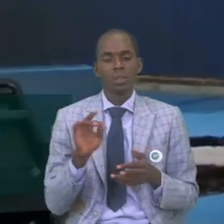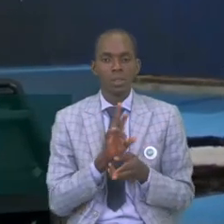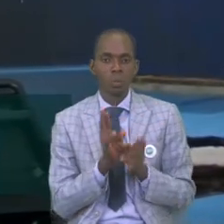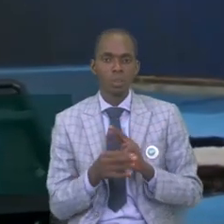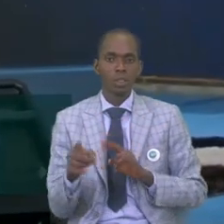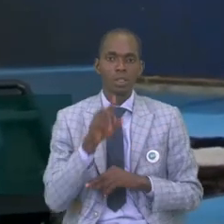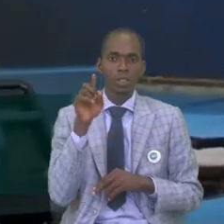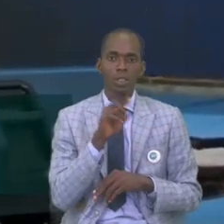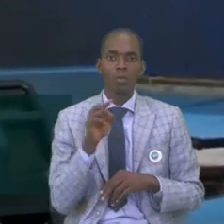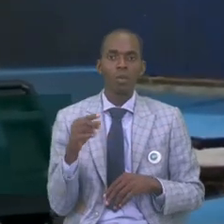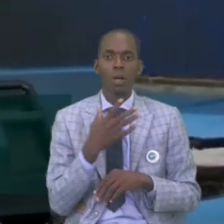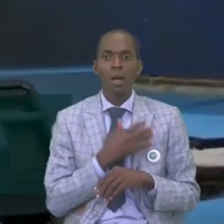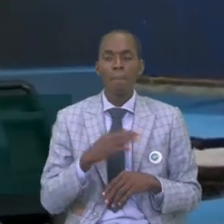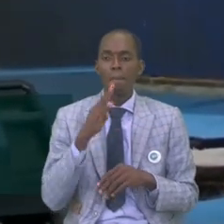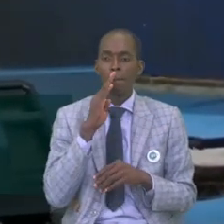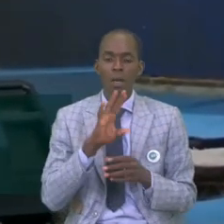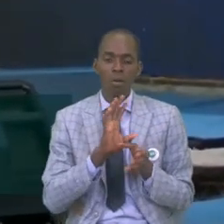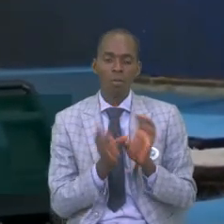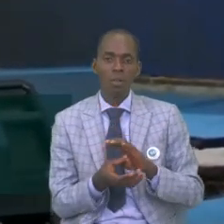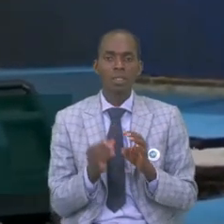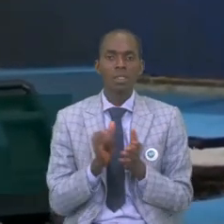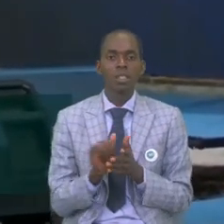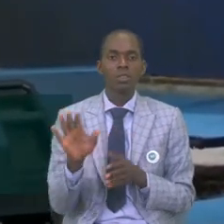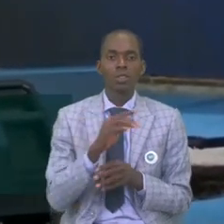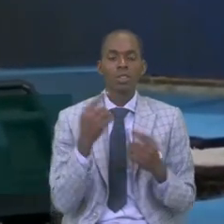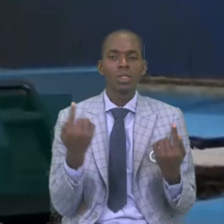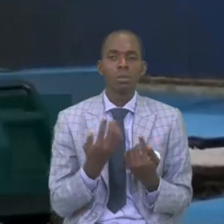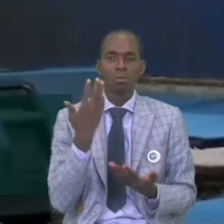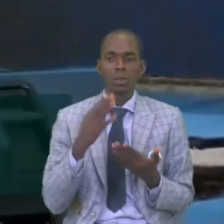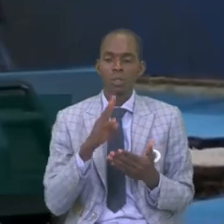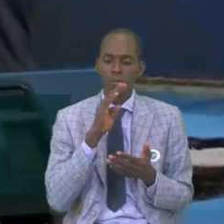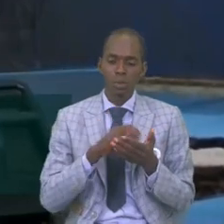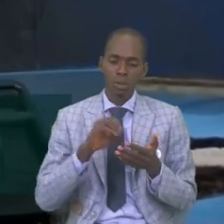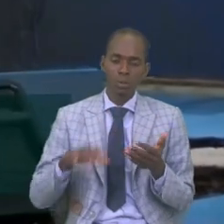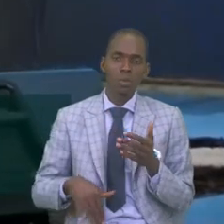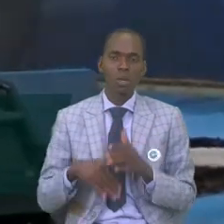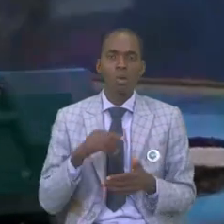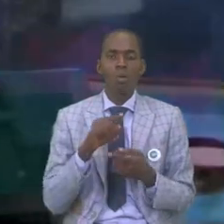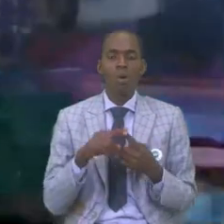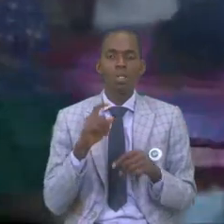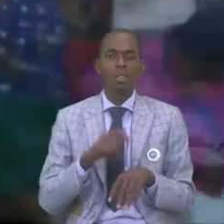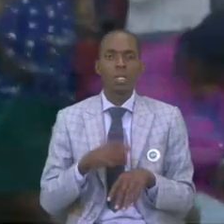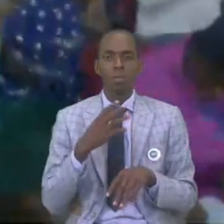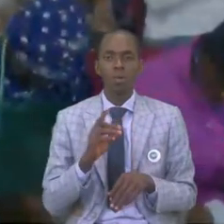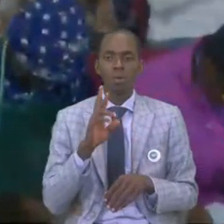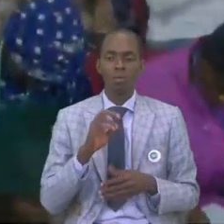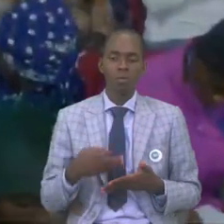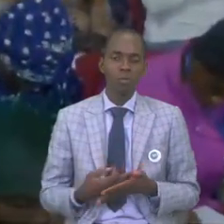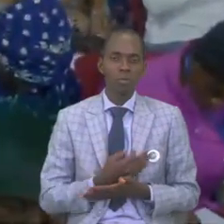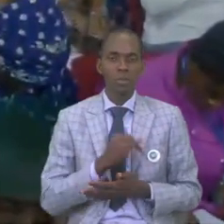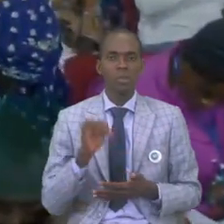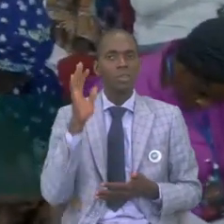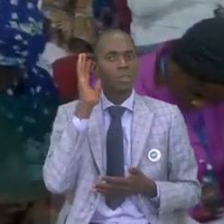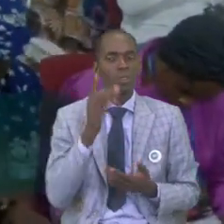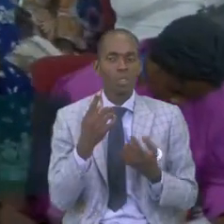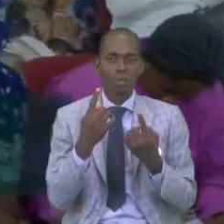therefore and be converted, that your sins may be blotted out when the times of refreshing shall come. Are